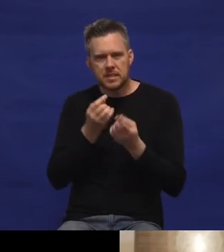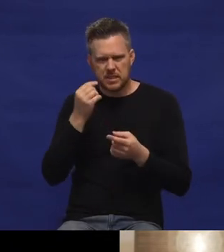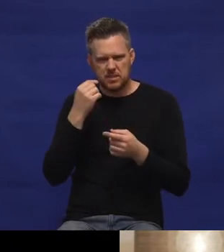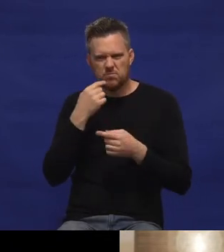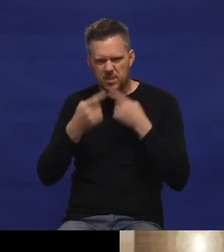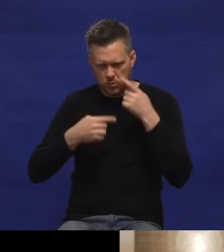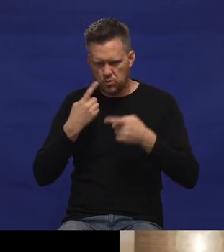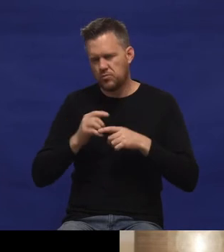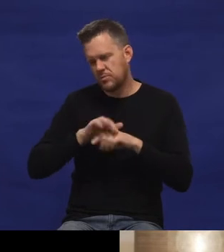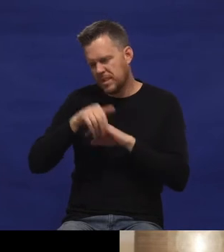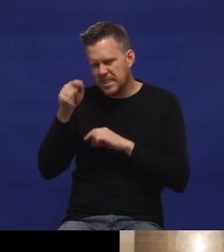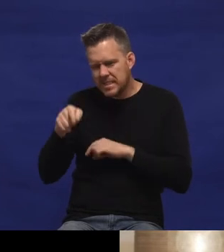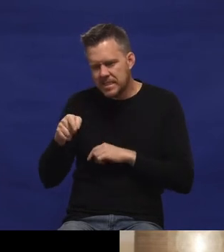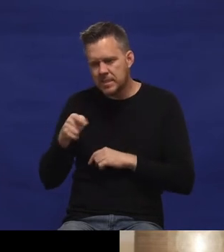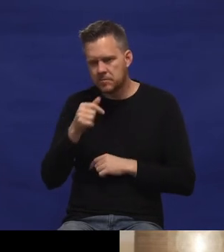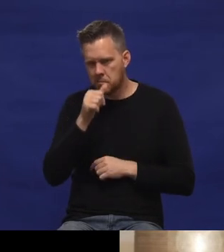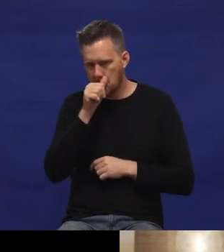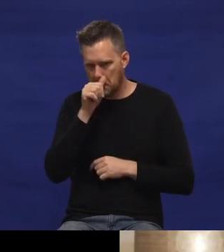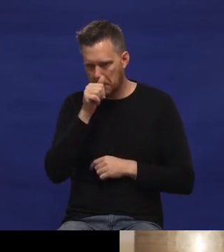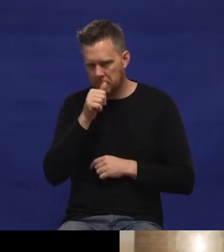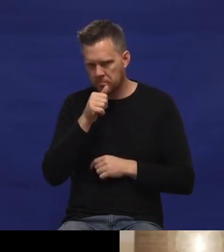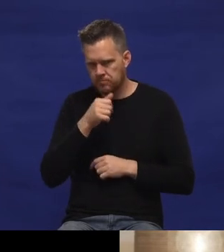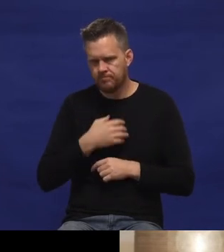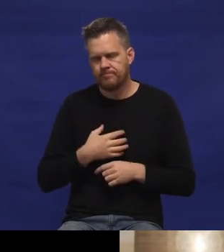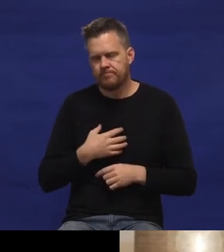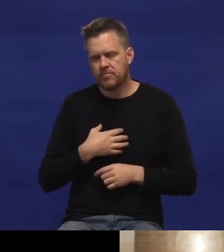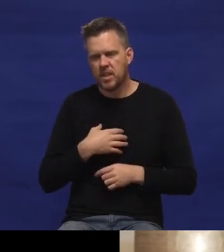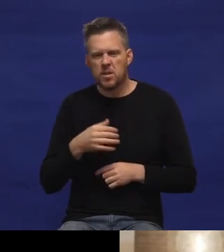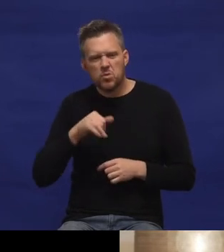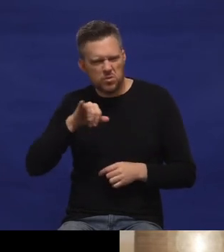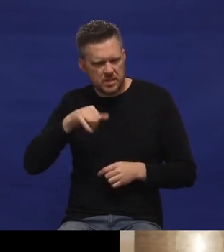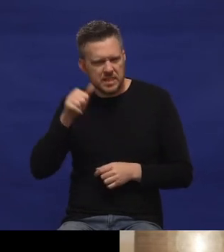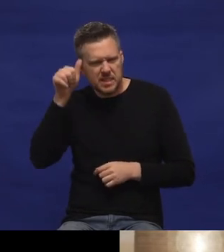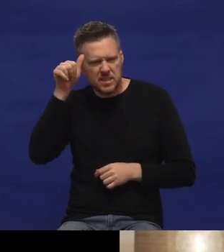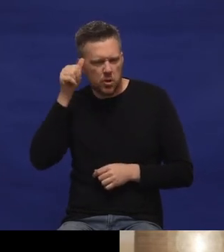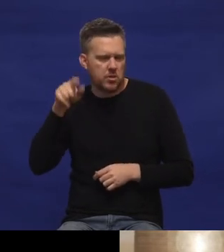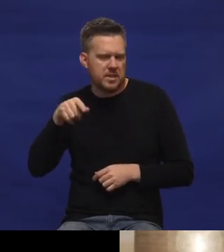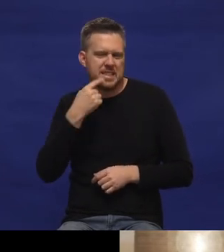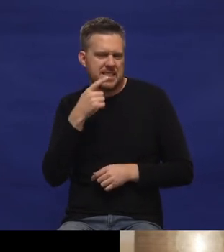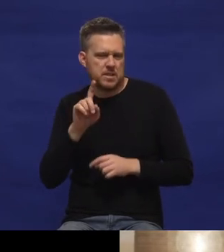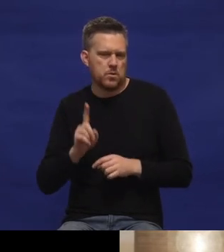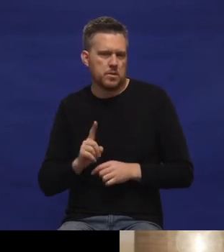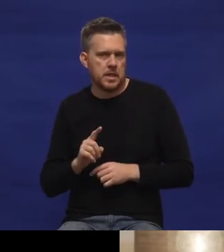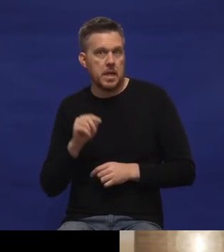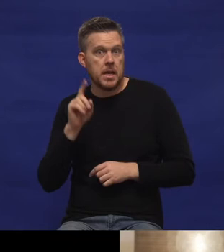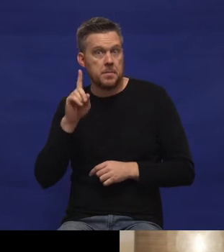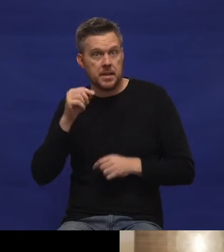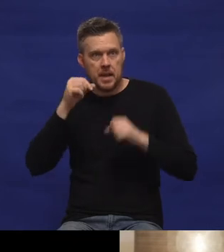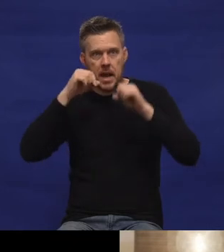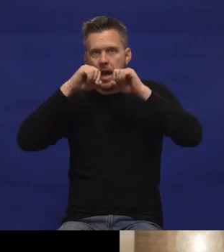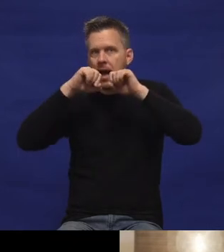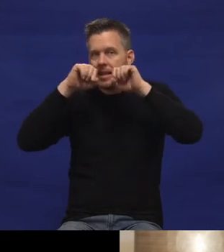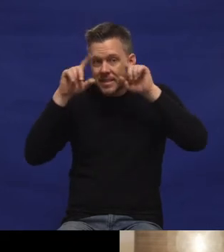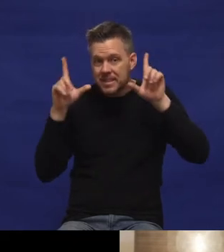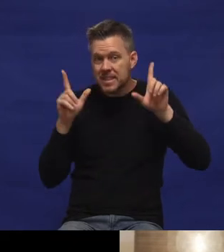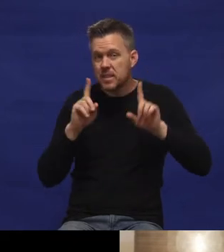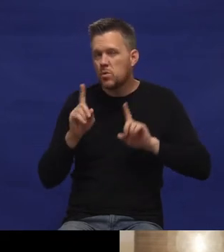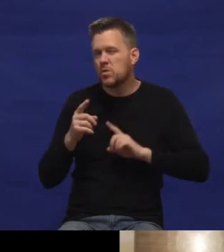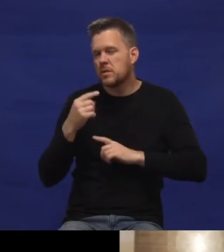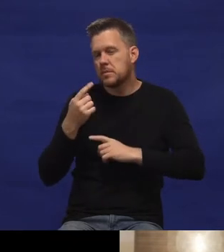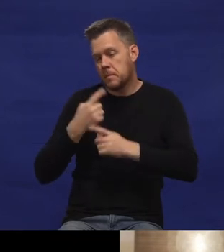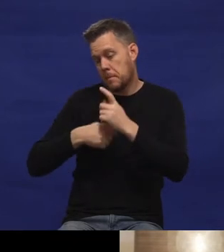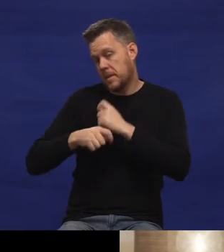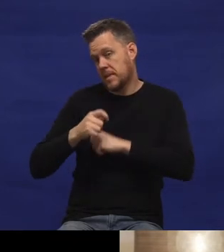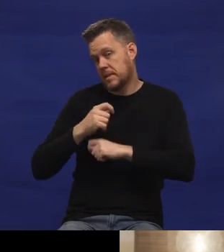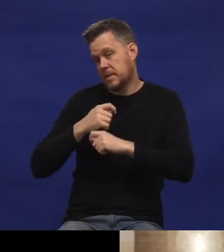out. As we dig deeper than just knowing what it says, let's seek to understand what's